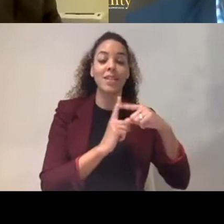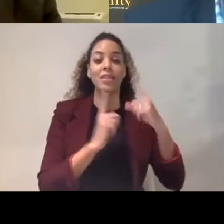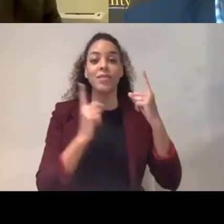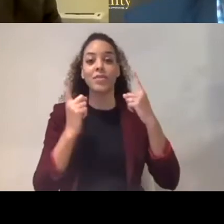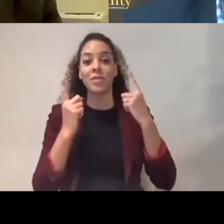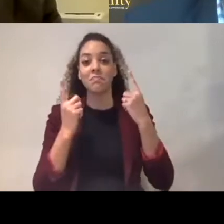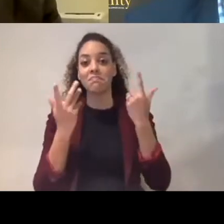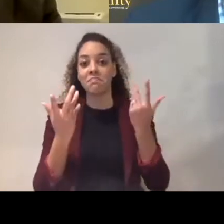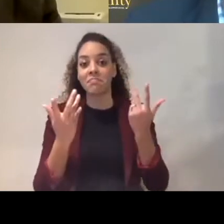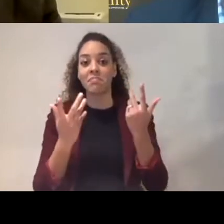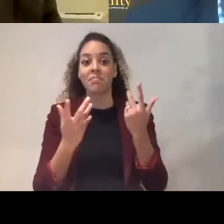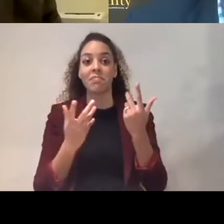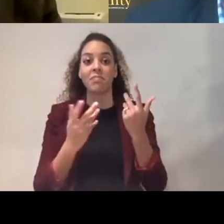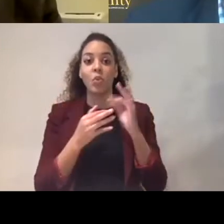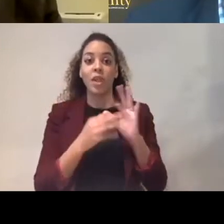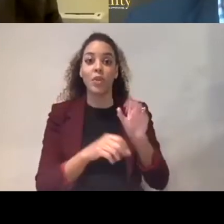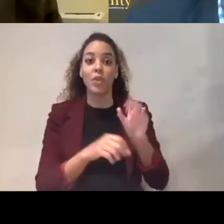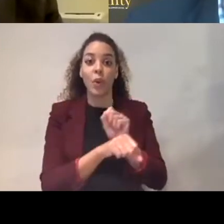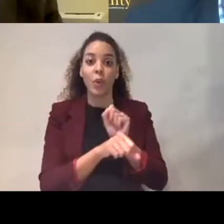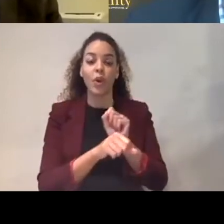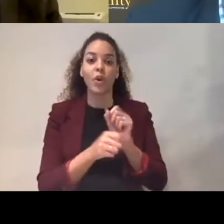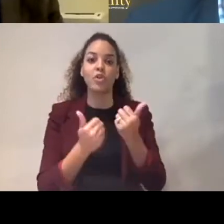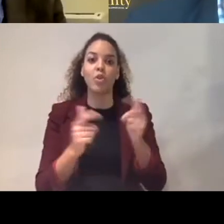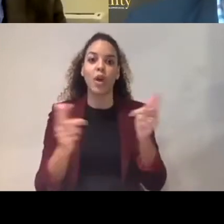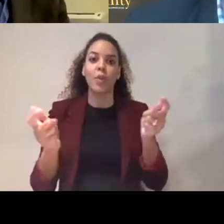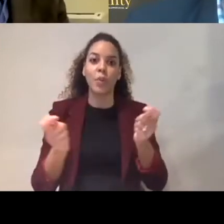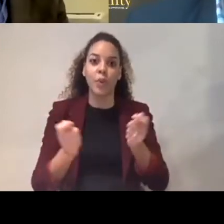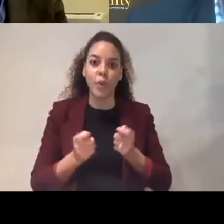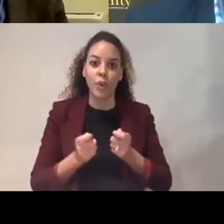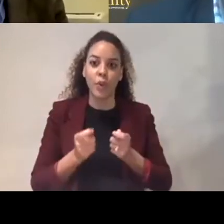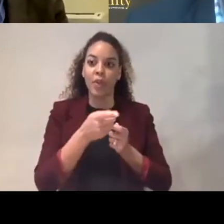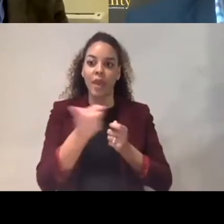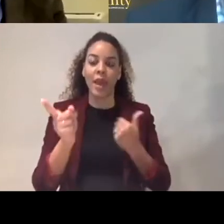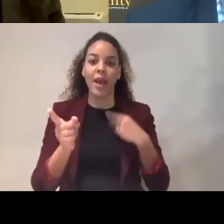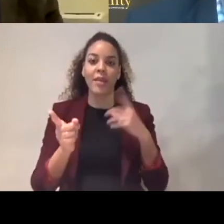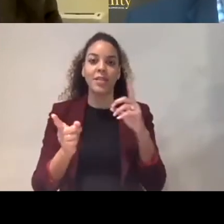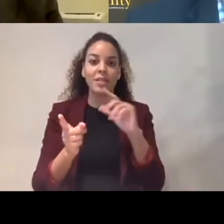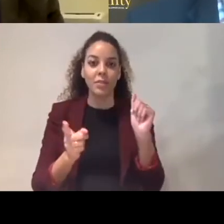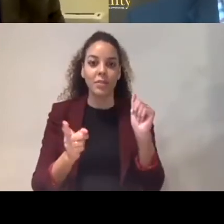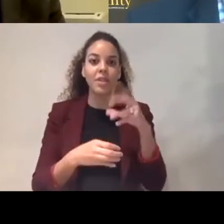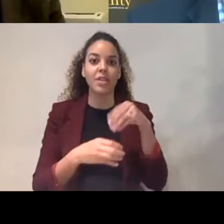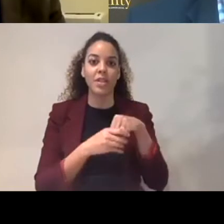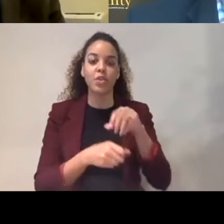done to get more people with disabilities into the workforce even nowadays?